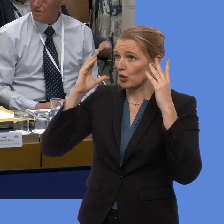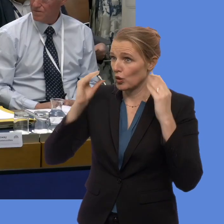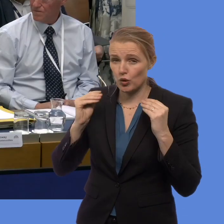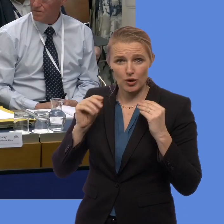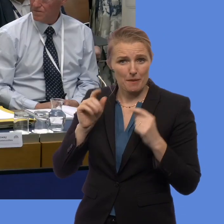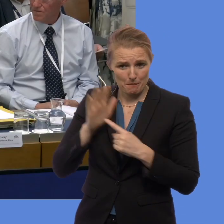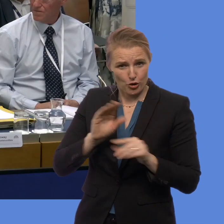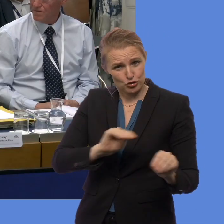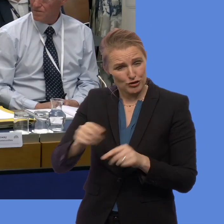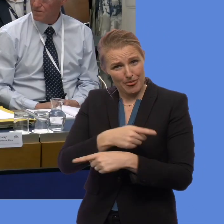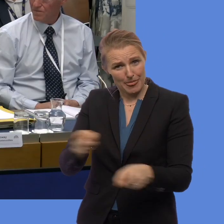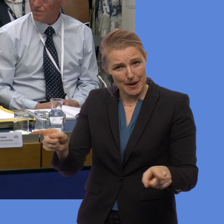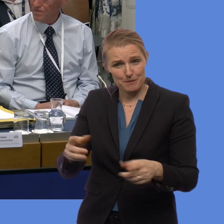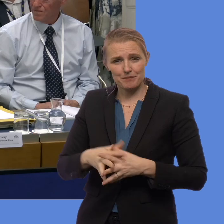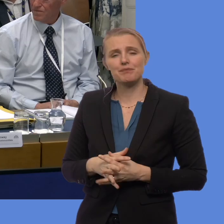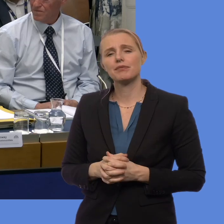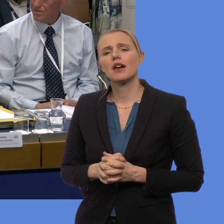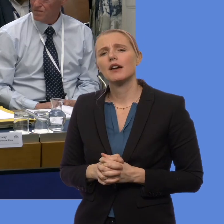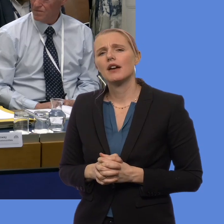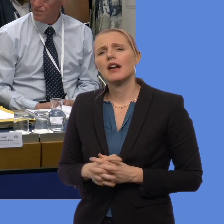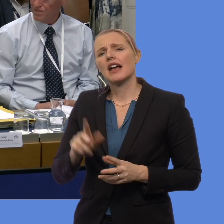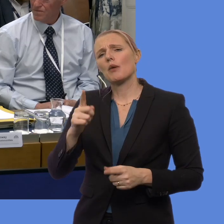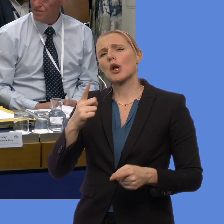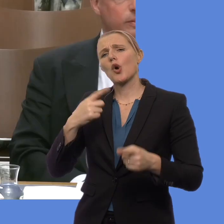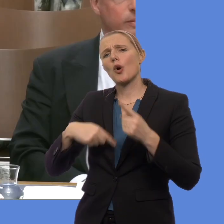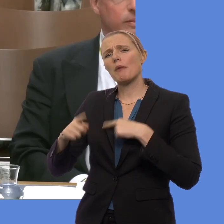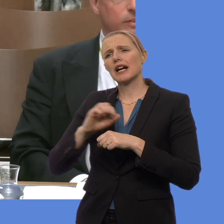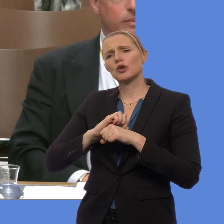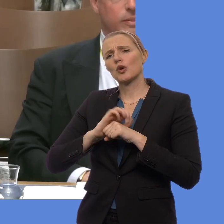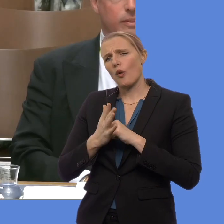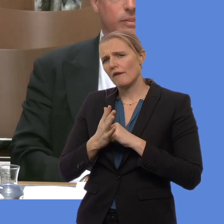come back to where we are now as a result of that. Obviously, during COVID, we